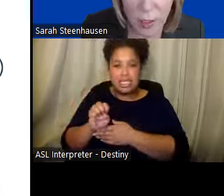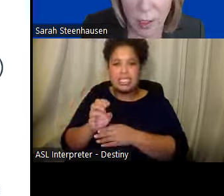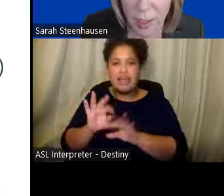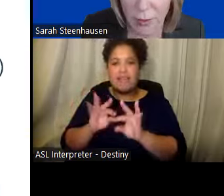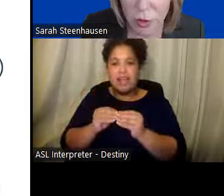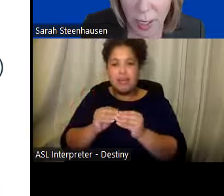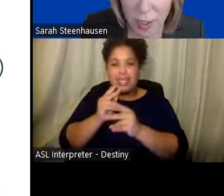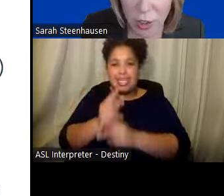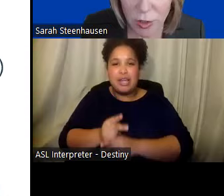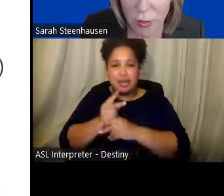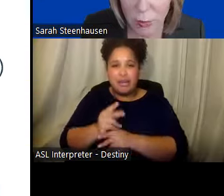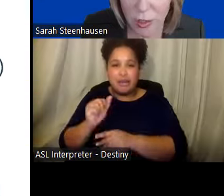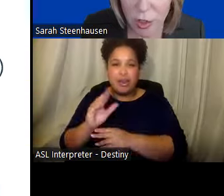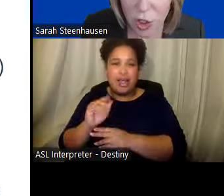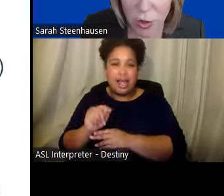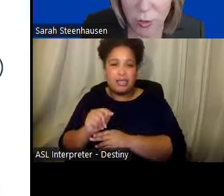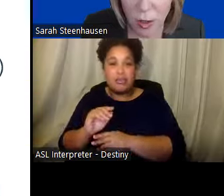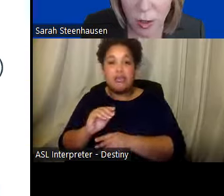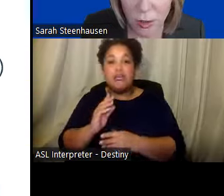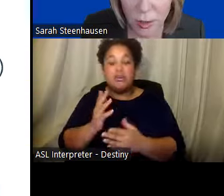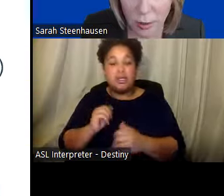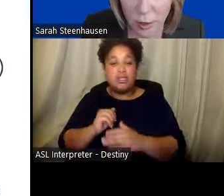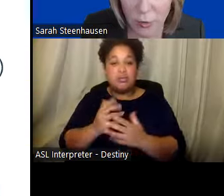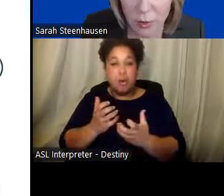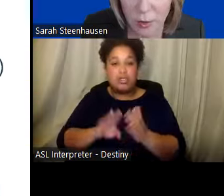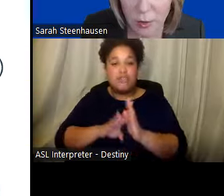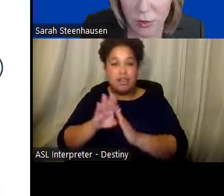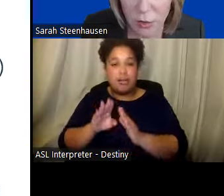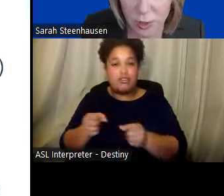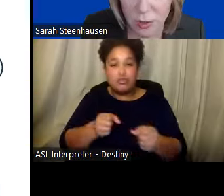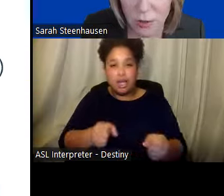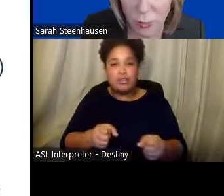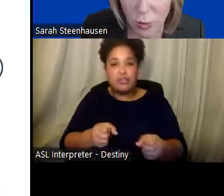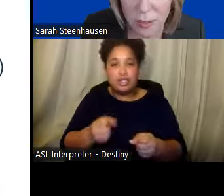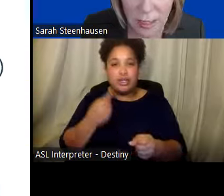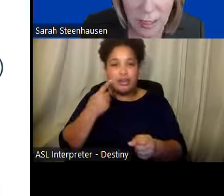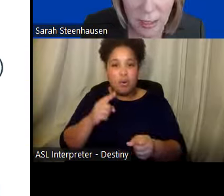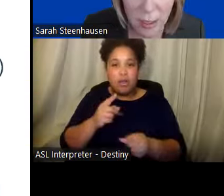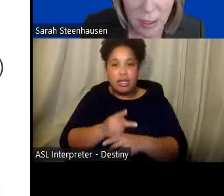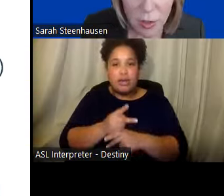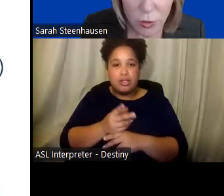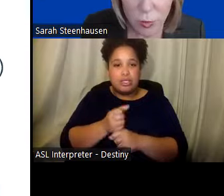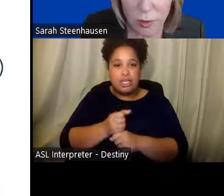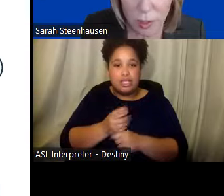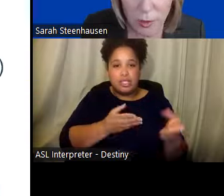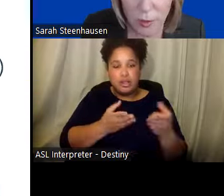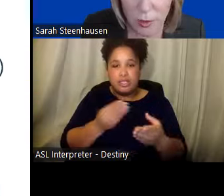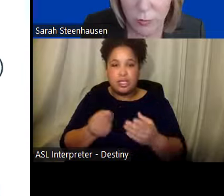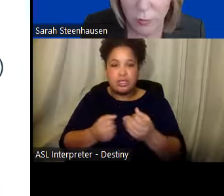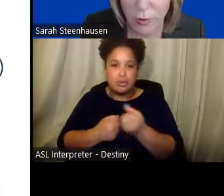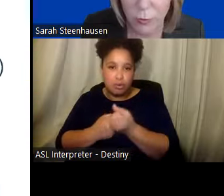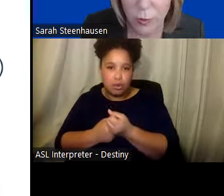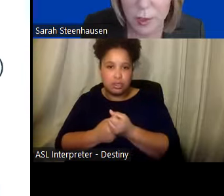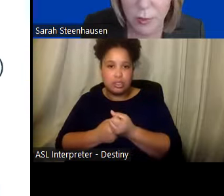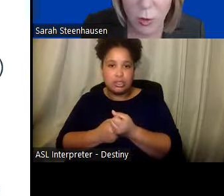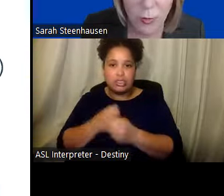developing a strategy so that we can ensure that our caregivers get the services and supports they need to take care of